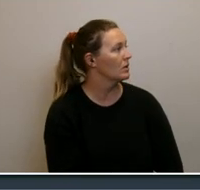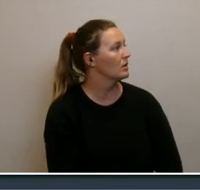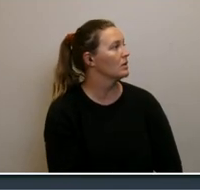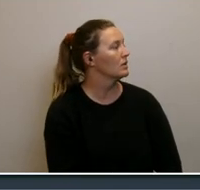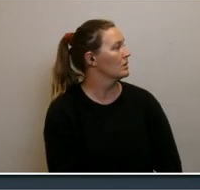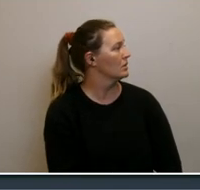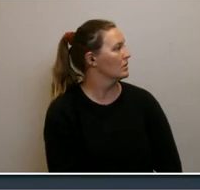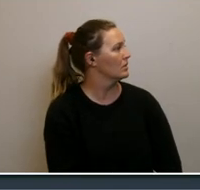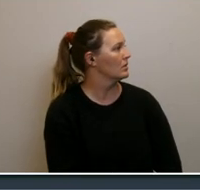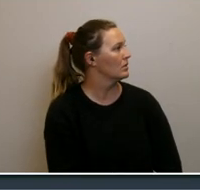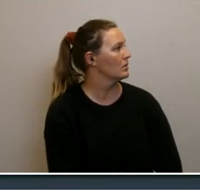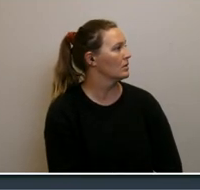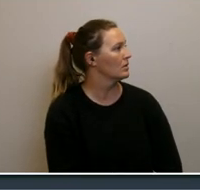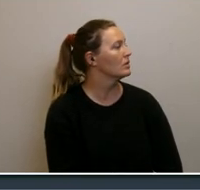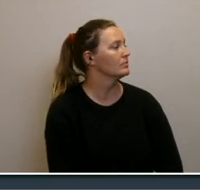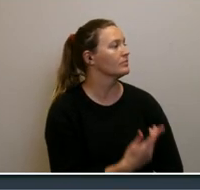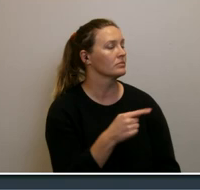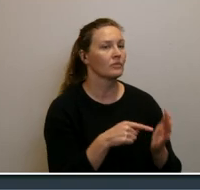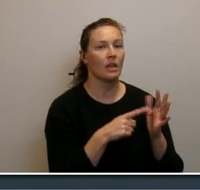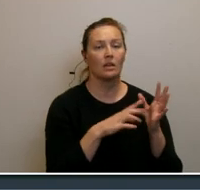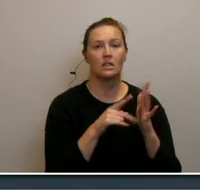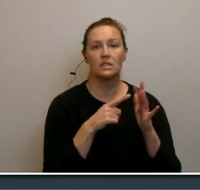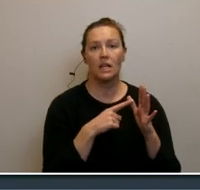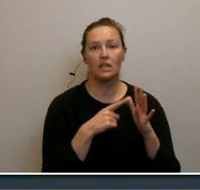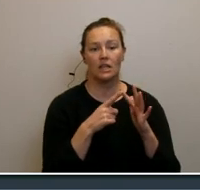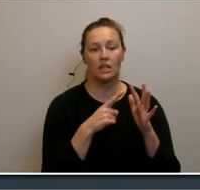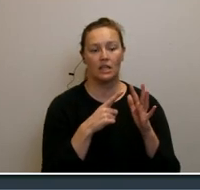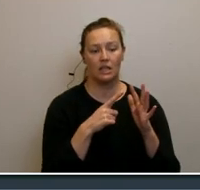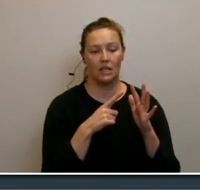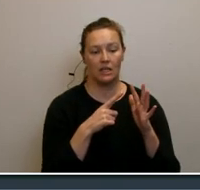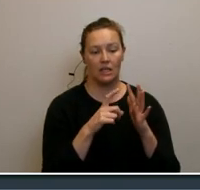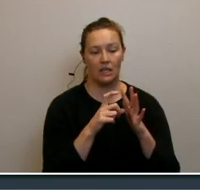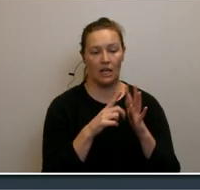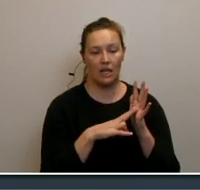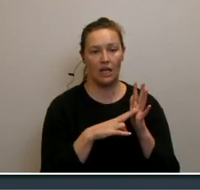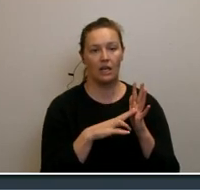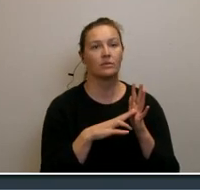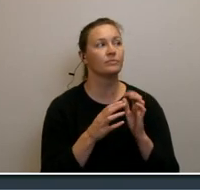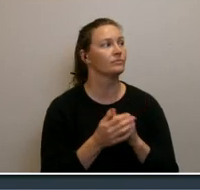Thanks, Chris. I'd like to invite Tanya Eden of Te Tawhenua o Te Whanganui a Arutu.